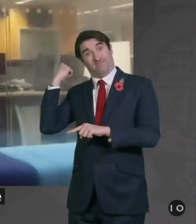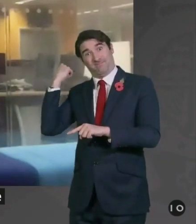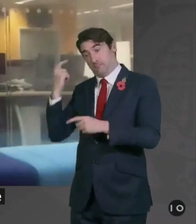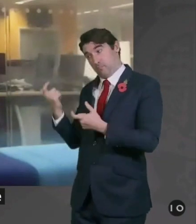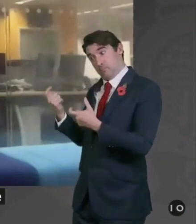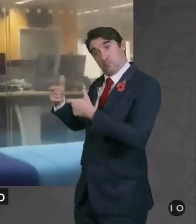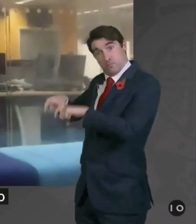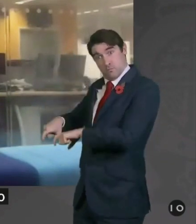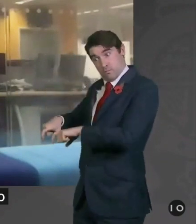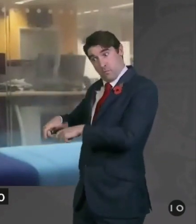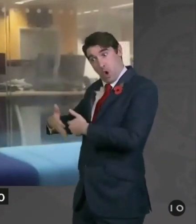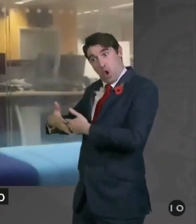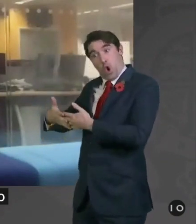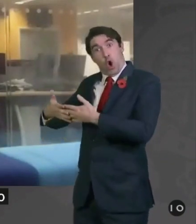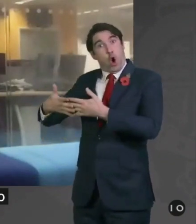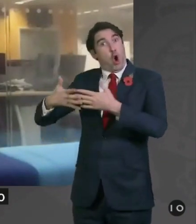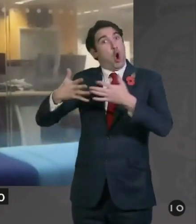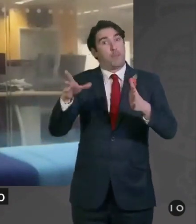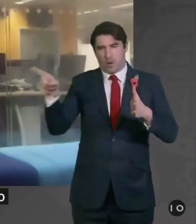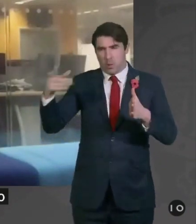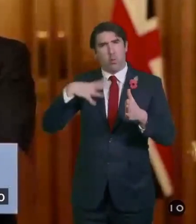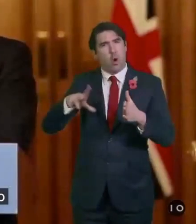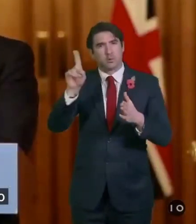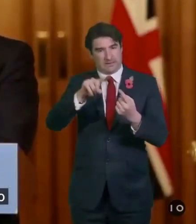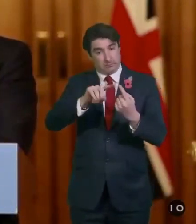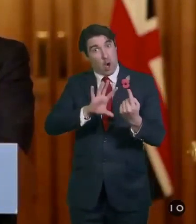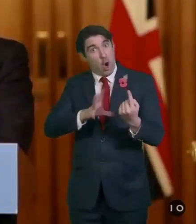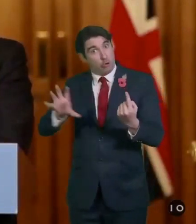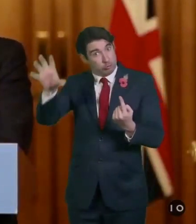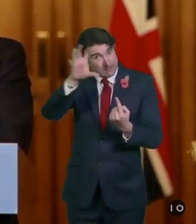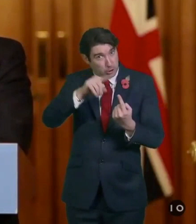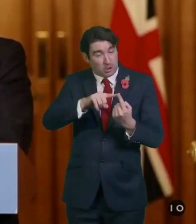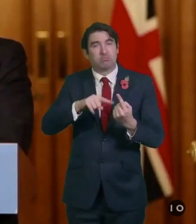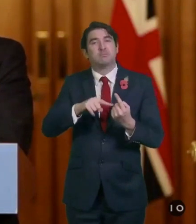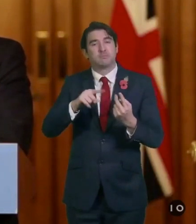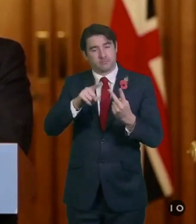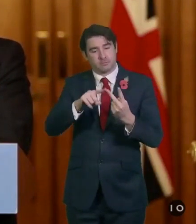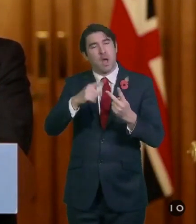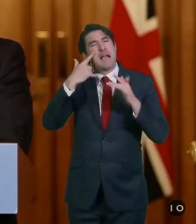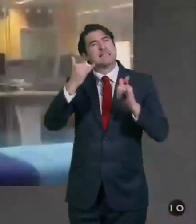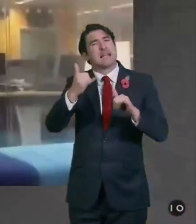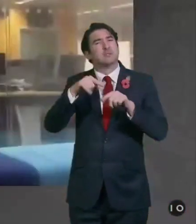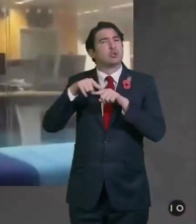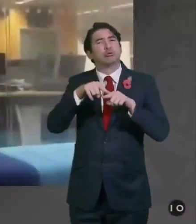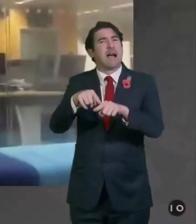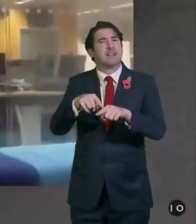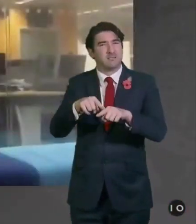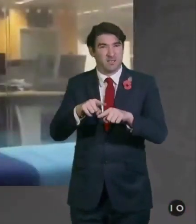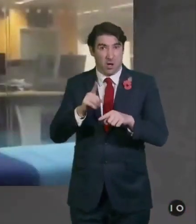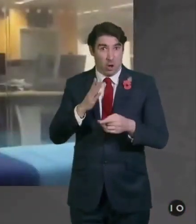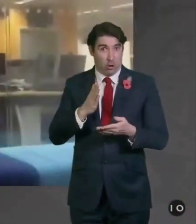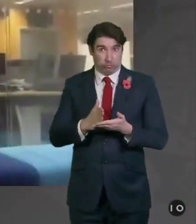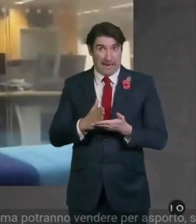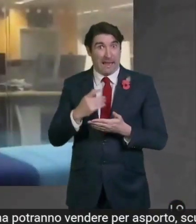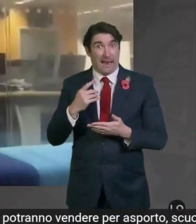they will help to get us out of a second lockdown? And well, to the medical, if I may, do you believe a month of lockdown will